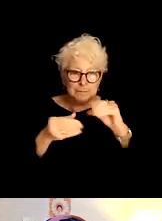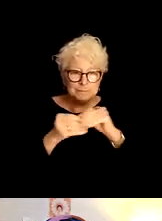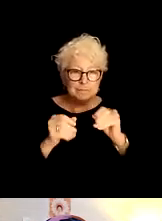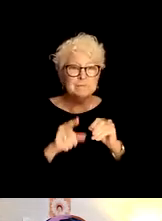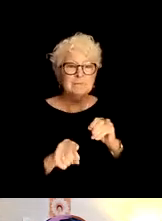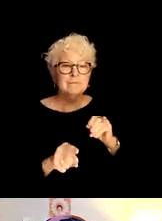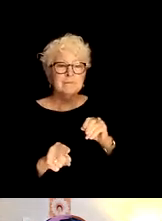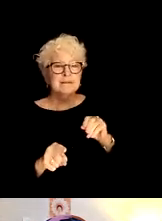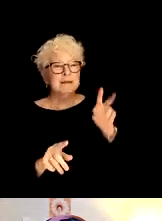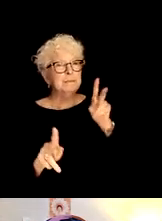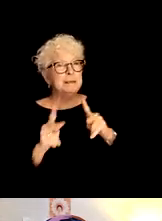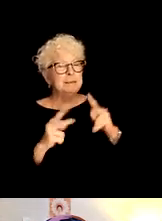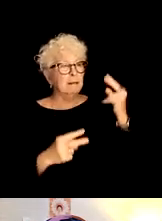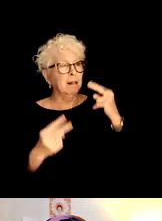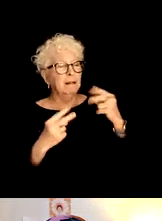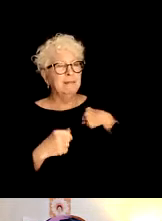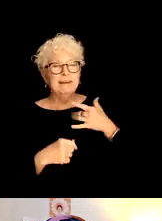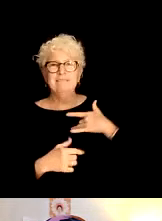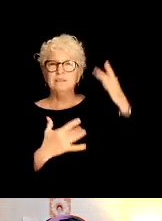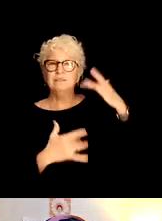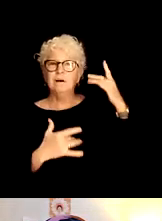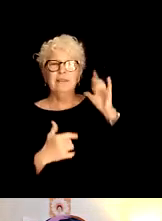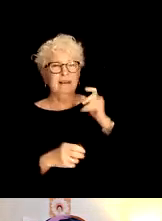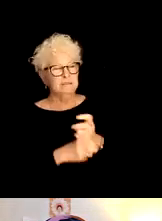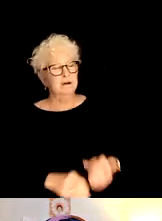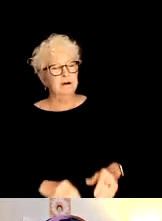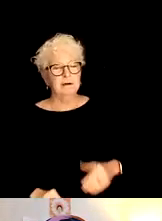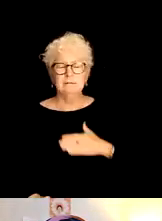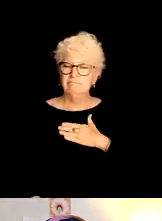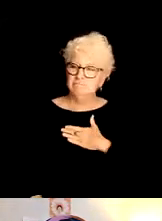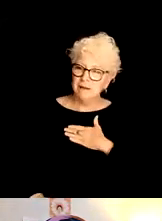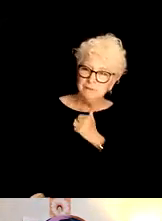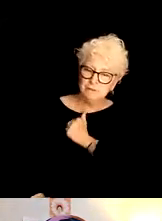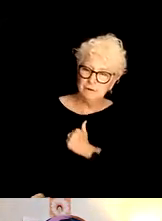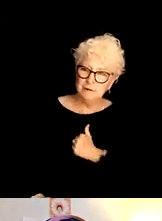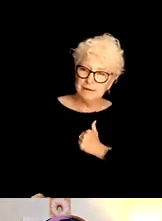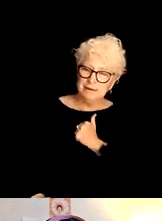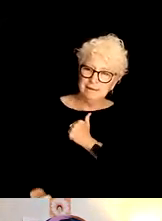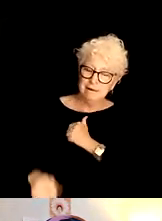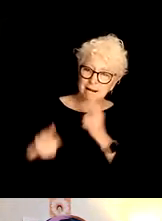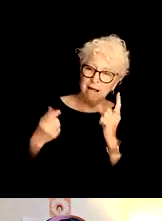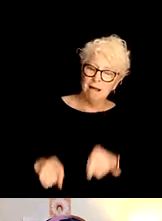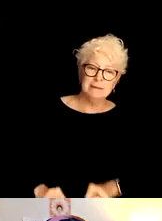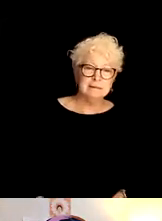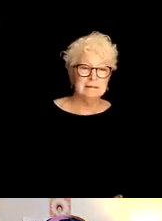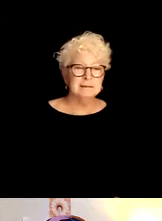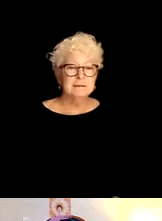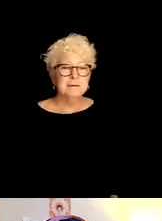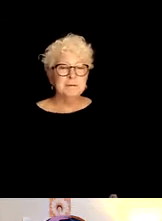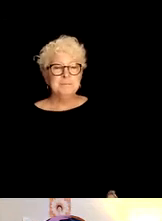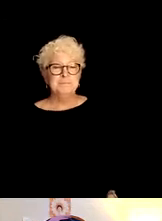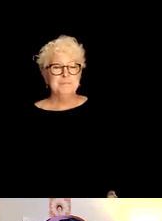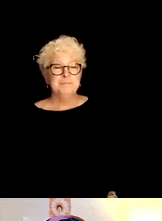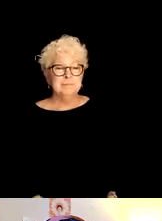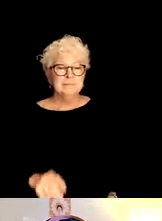that people feel sorry for me. Baby, I'm so sorry. I have the strength of a mountain. We're kind of